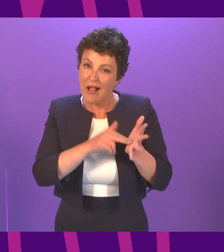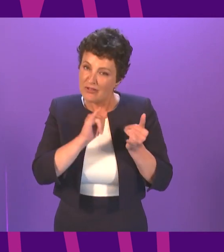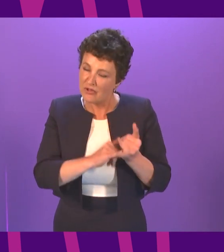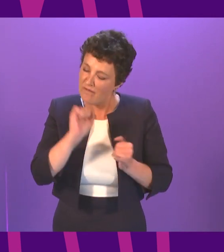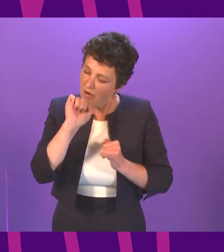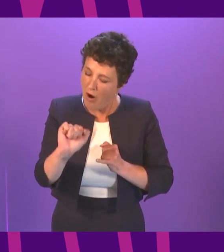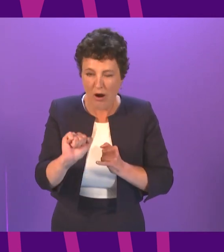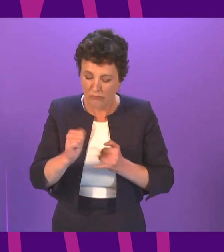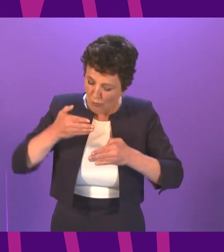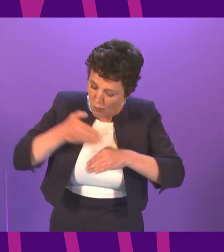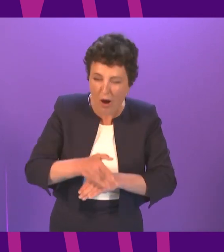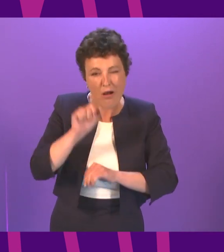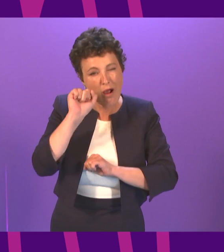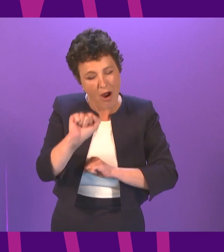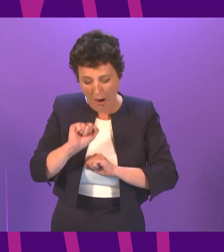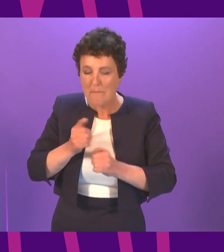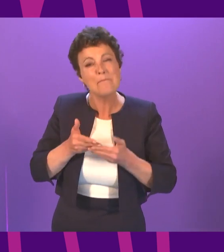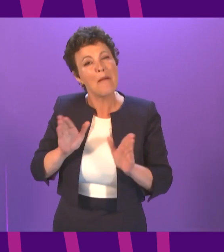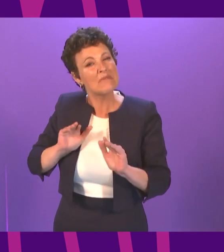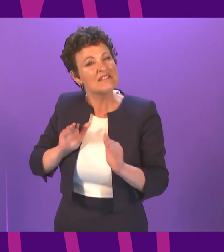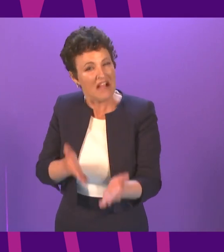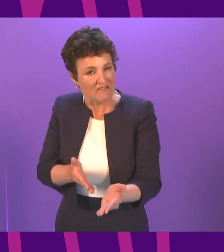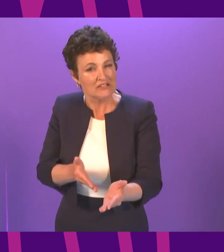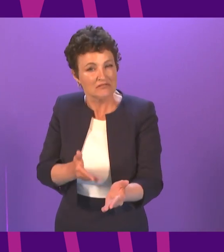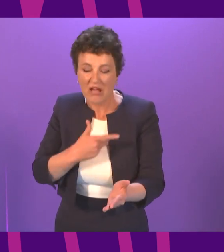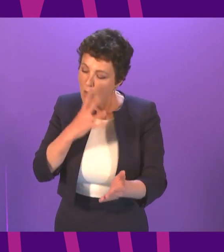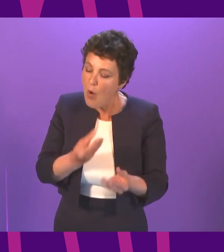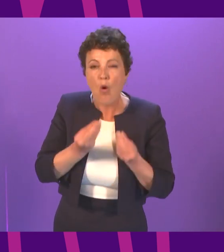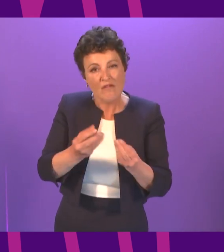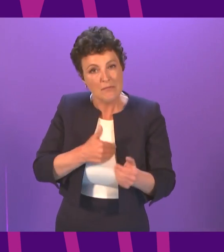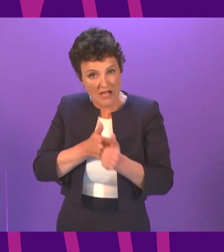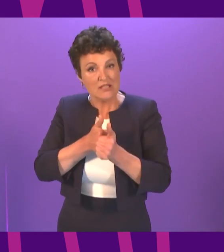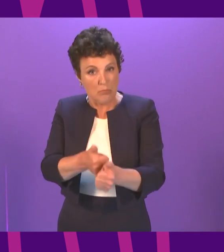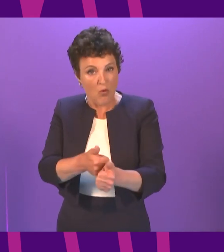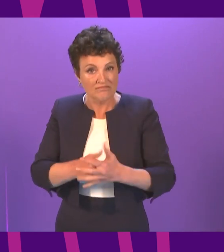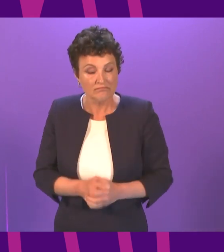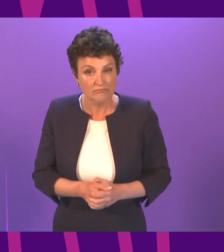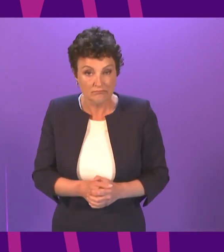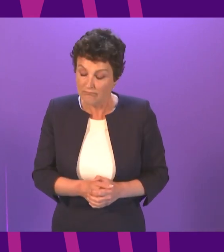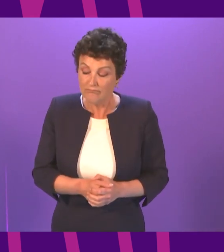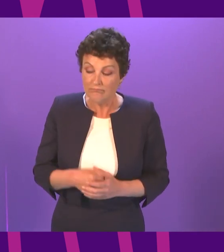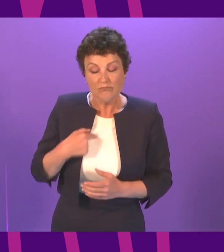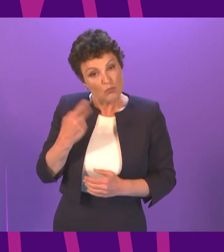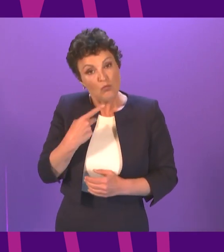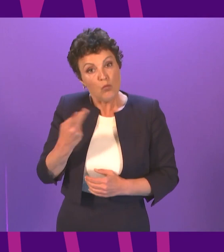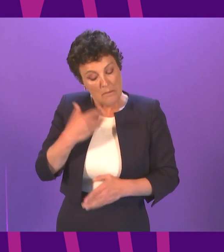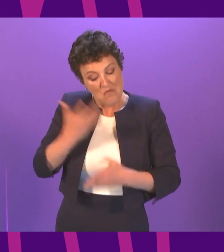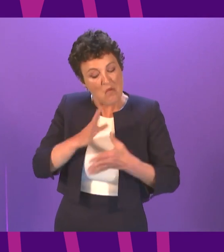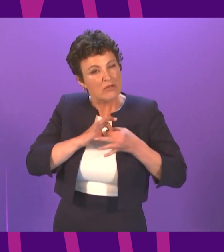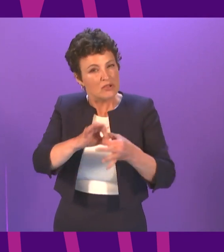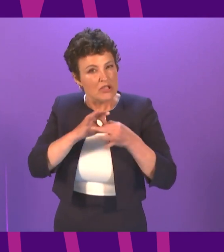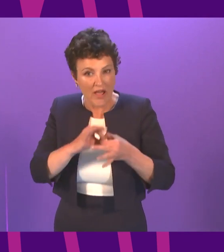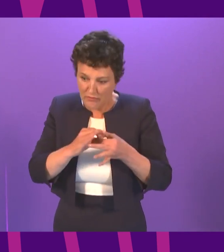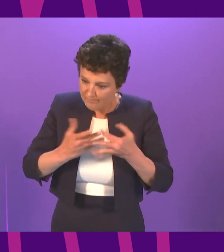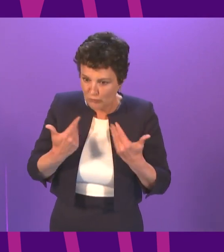support as well. We worked together through the pandemic to get through this deadly challenge. This Parliament needs